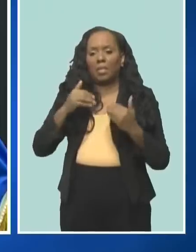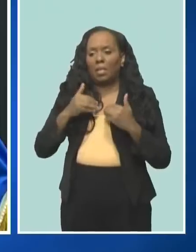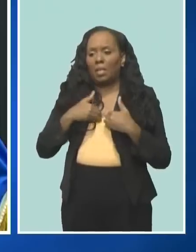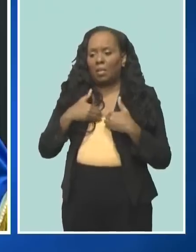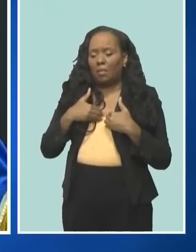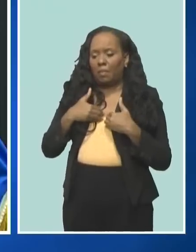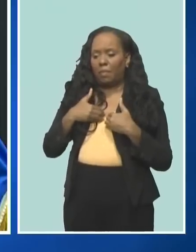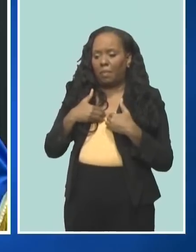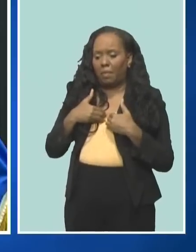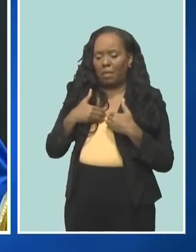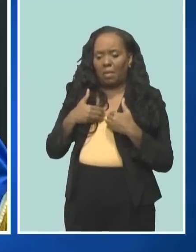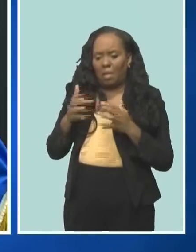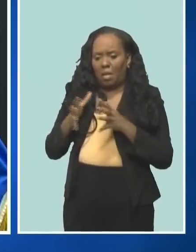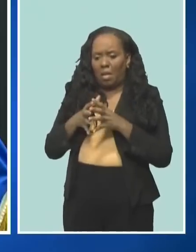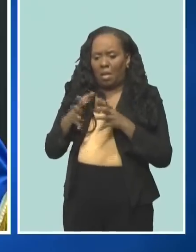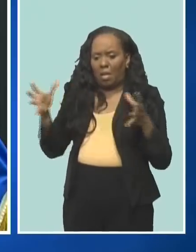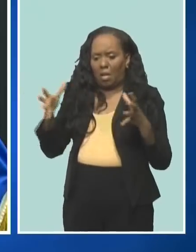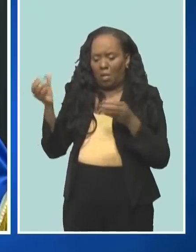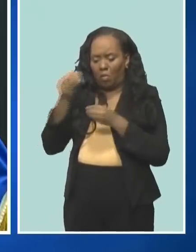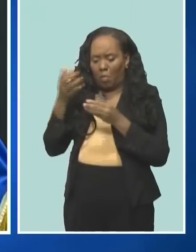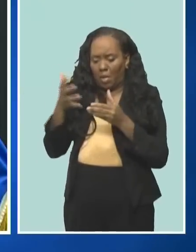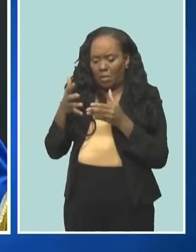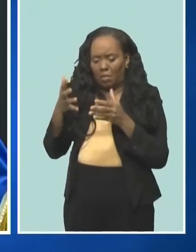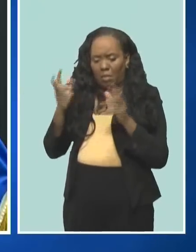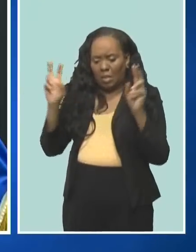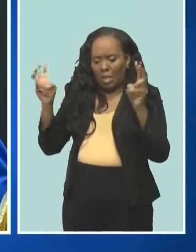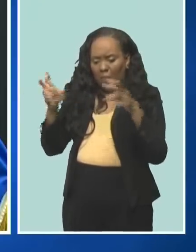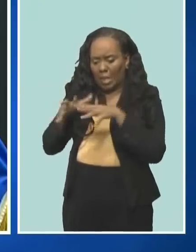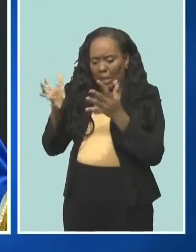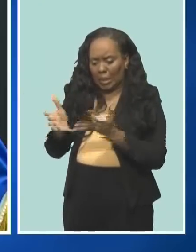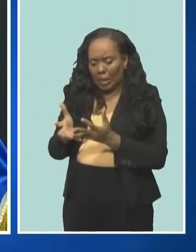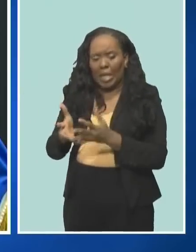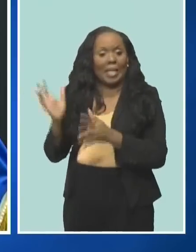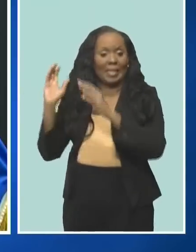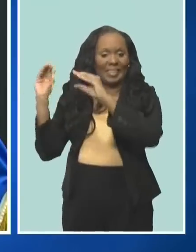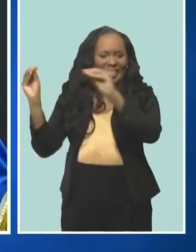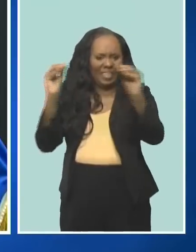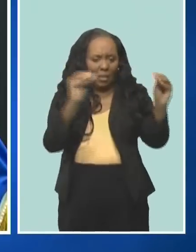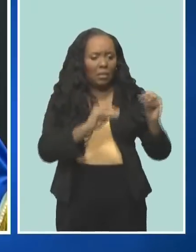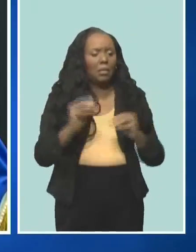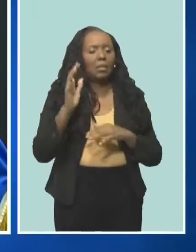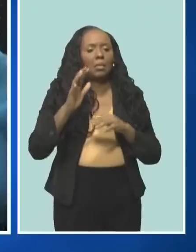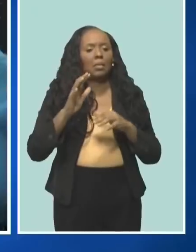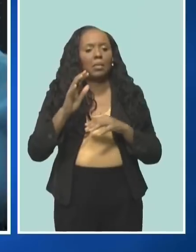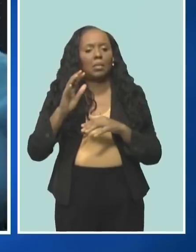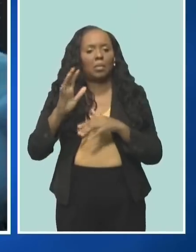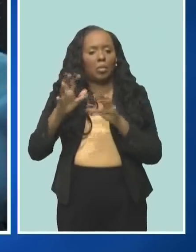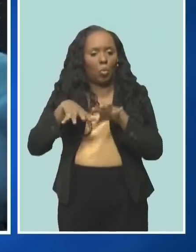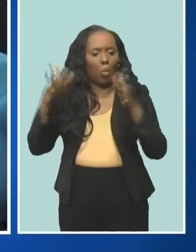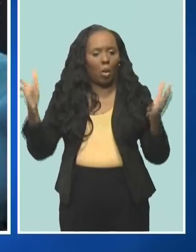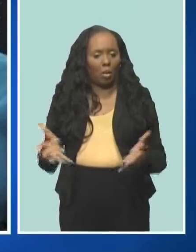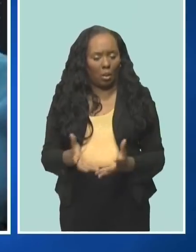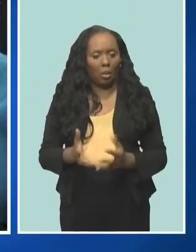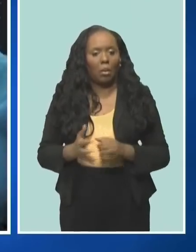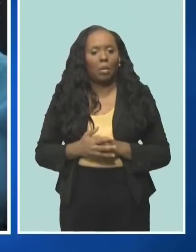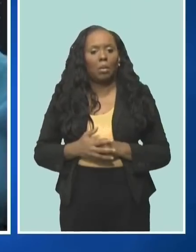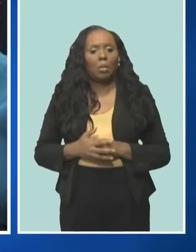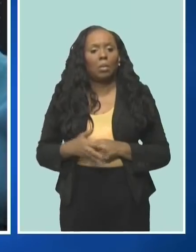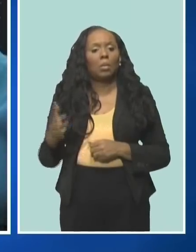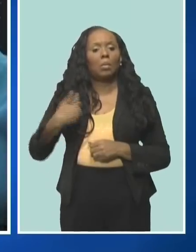to export that curricula to the world. We have had a